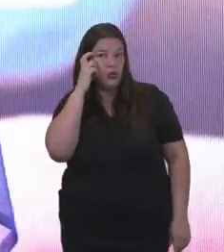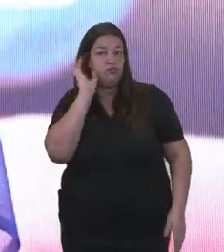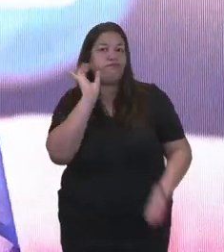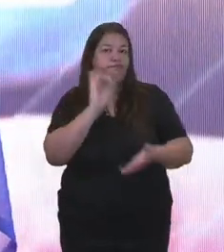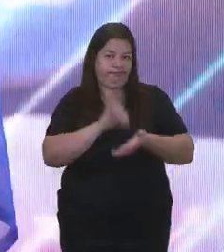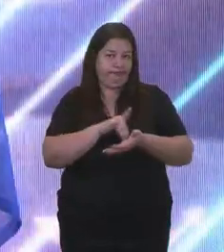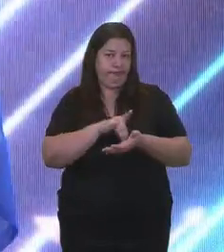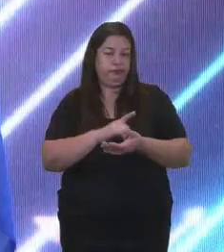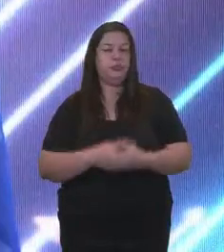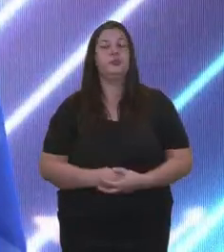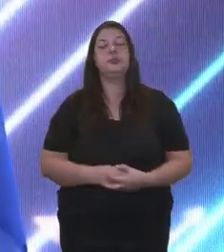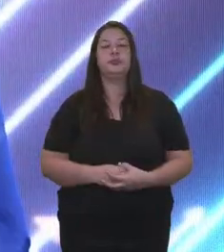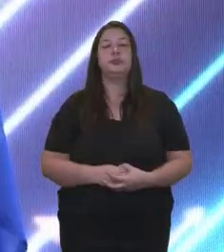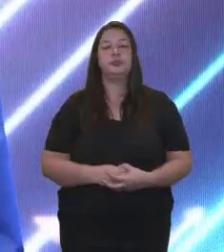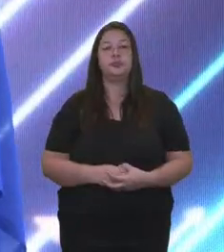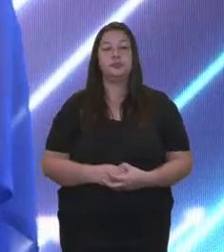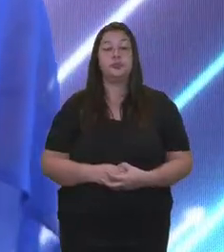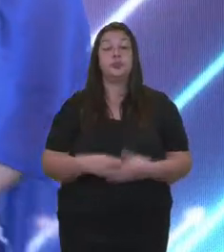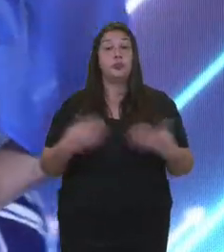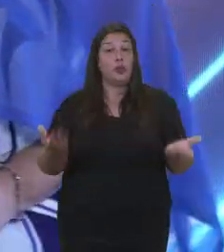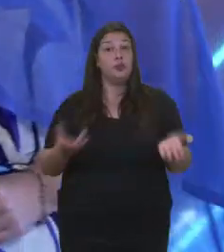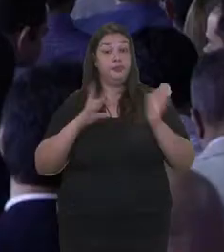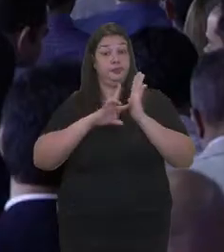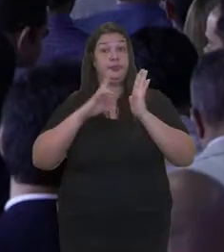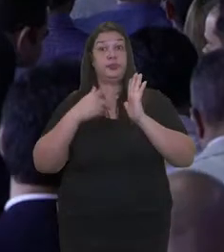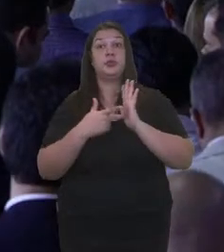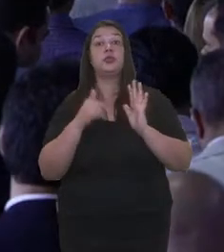a solid one. This means